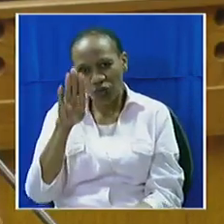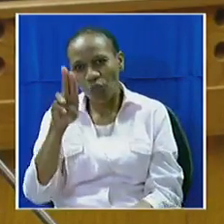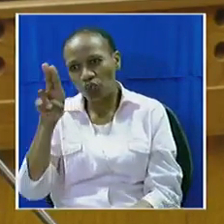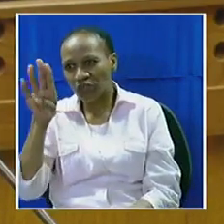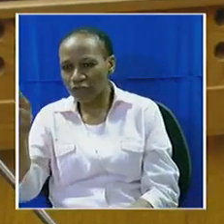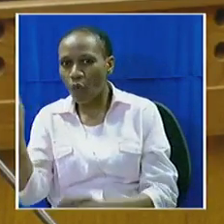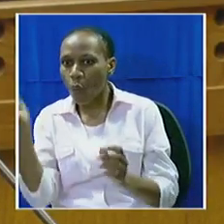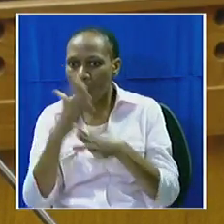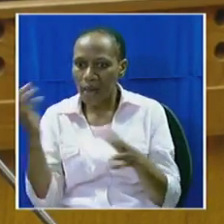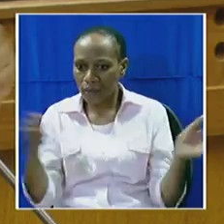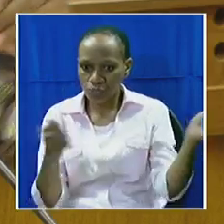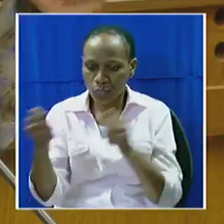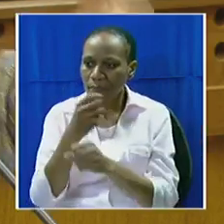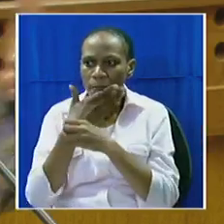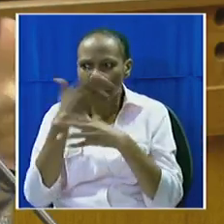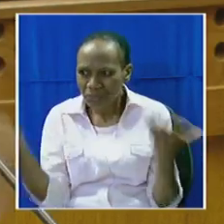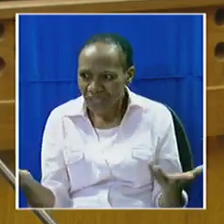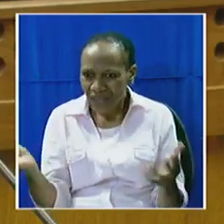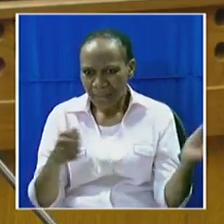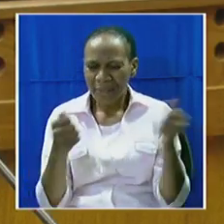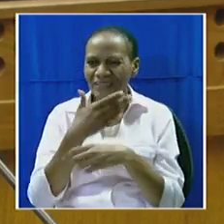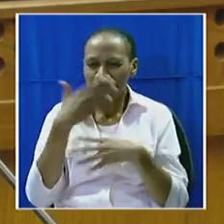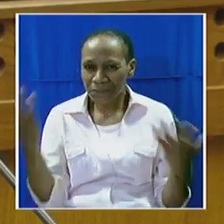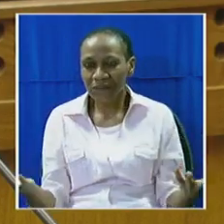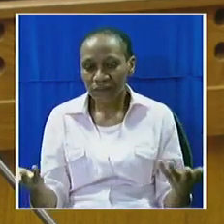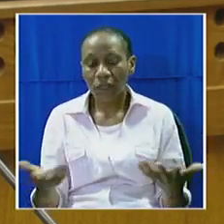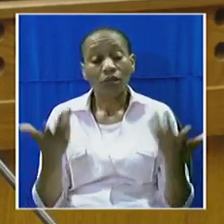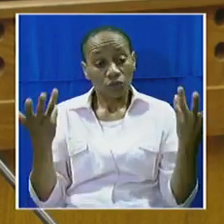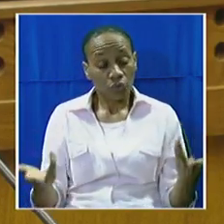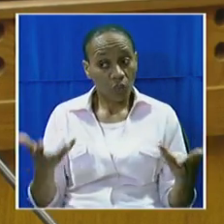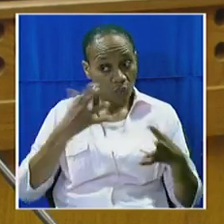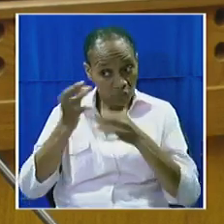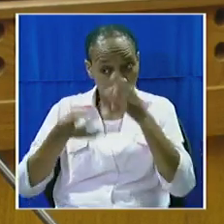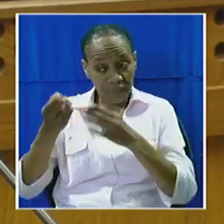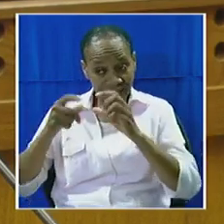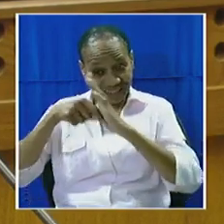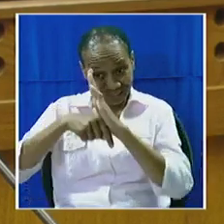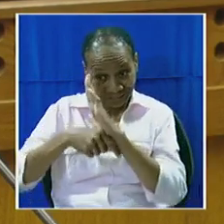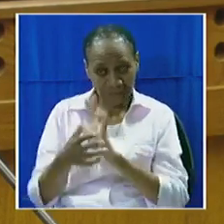3,424 posts. Let me break down this post to you.